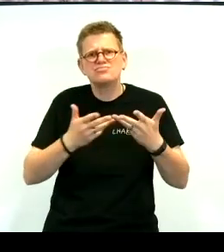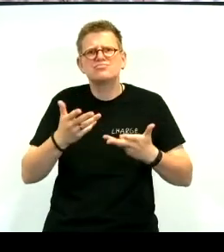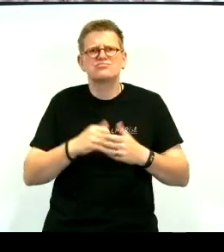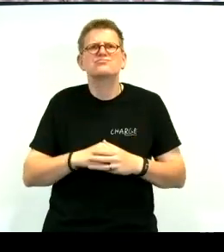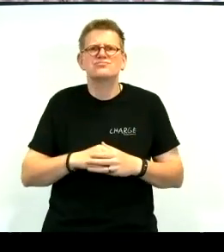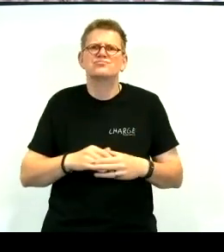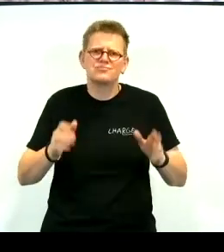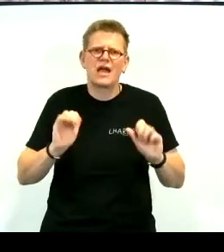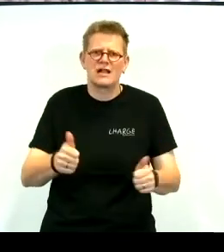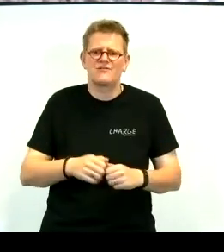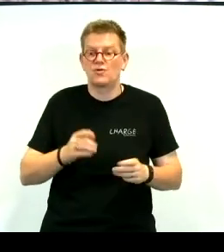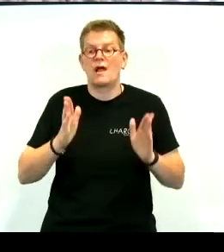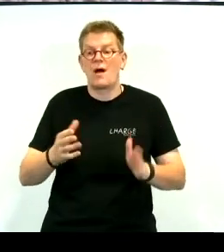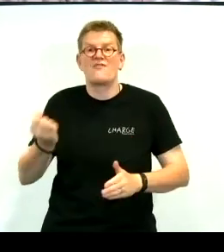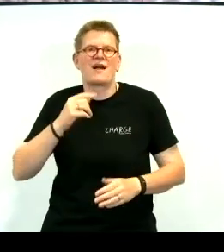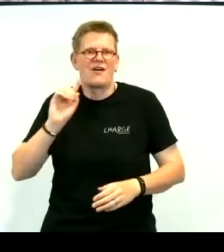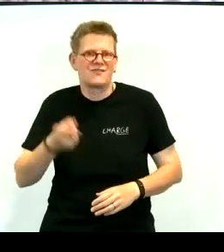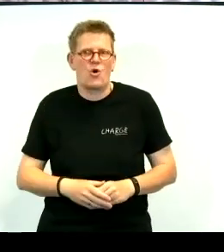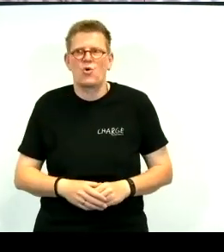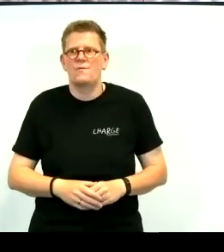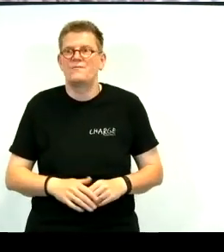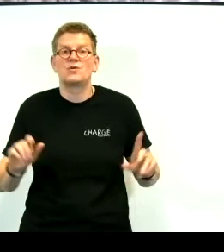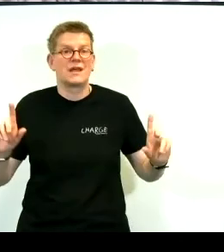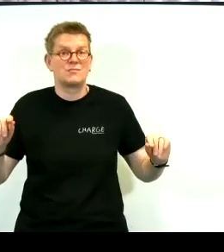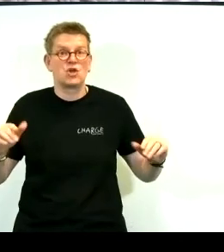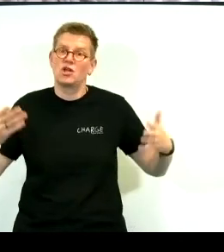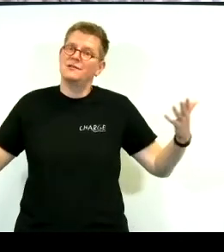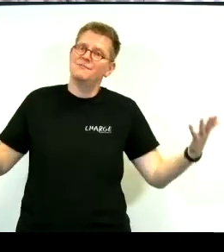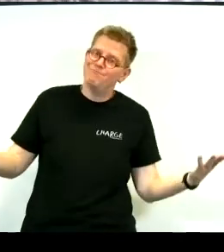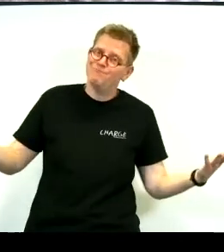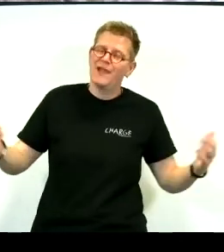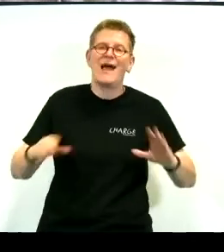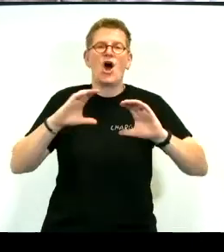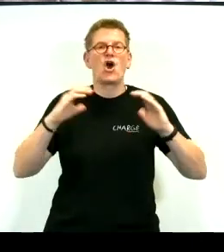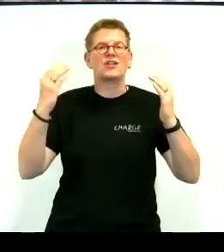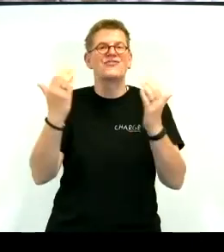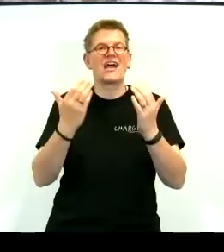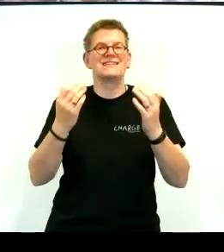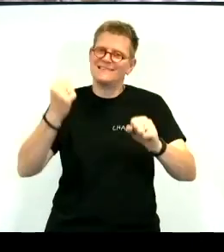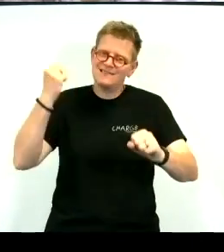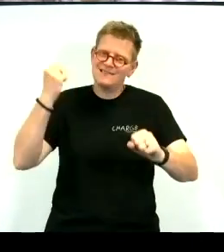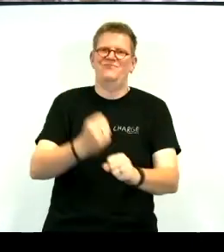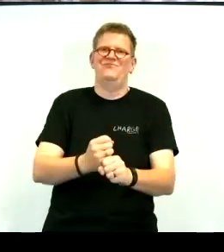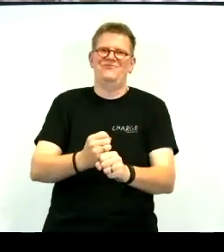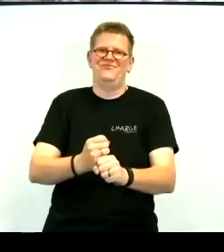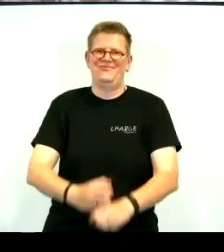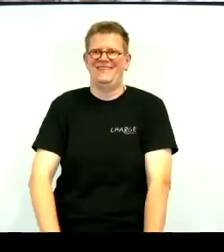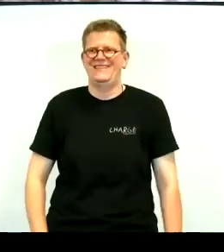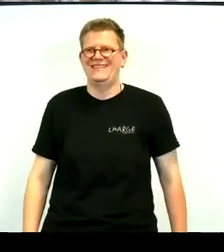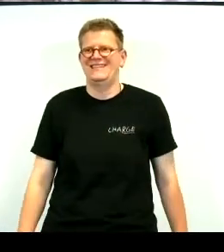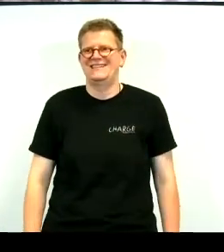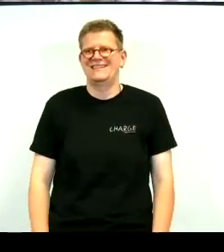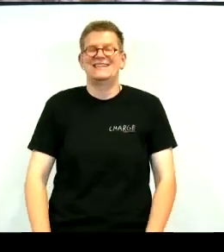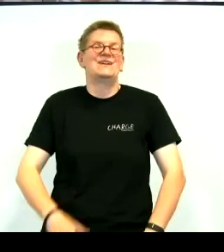have been very helpful for both parents and professionals who were listening. And this, in fact, takes us to the end